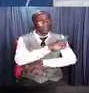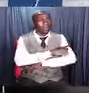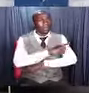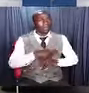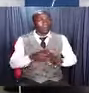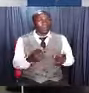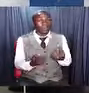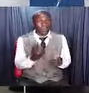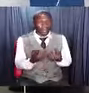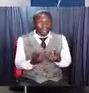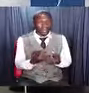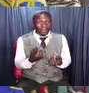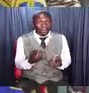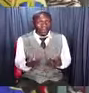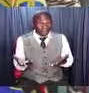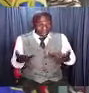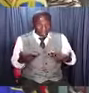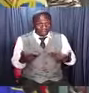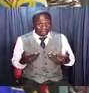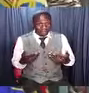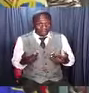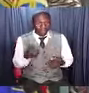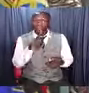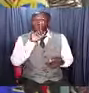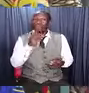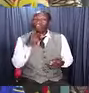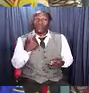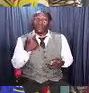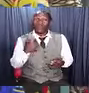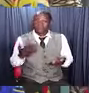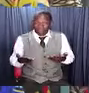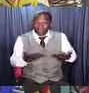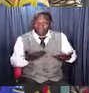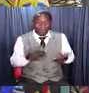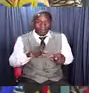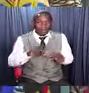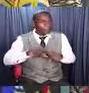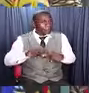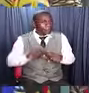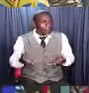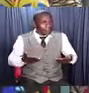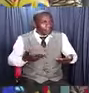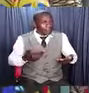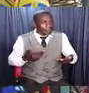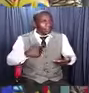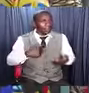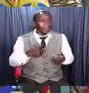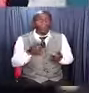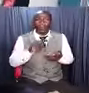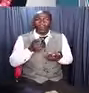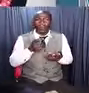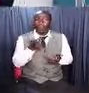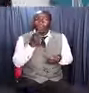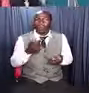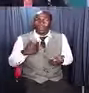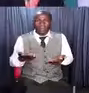chakula ikiiva. But when the food chakula is ready. When the food is maharagwe nimeleta mwenyewe. And I brought the beans myself. Nimeleta mwenyewe. And the relish I bought.